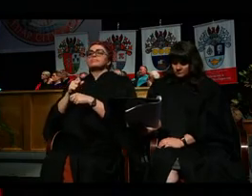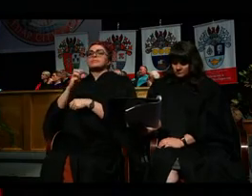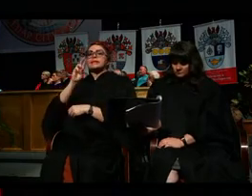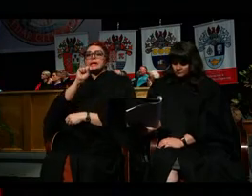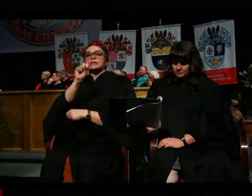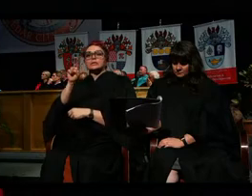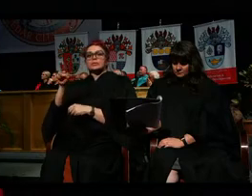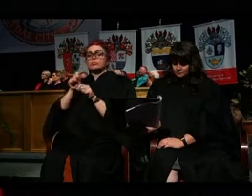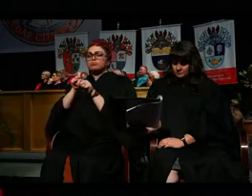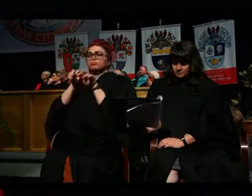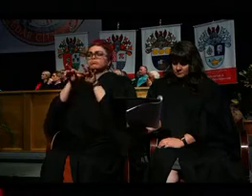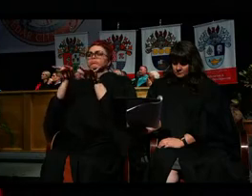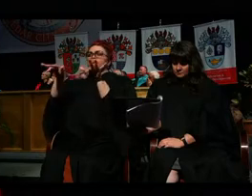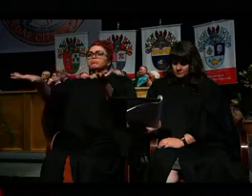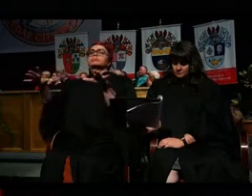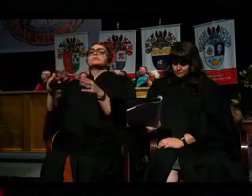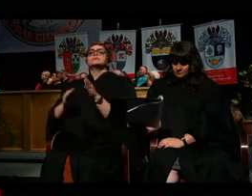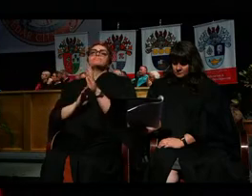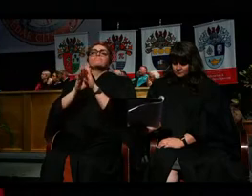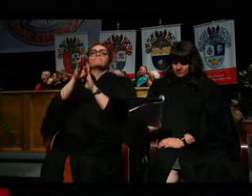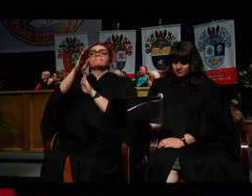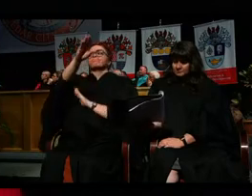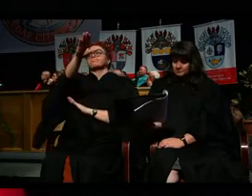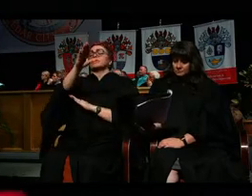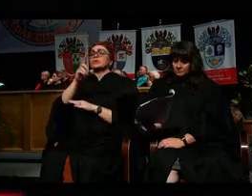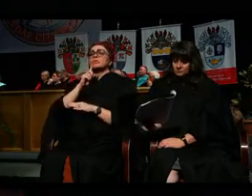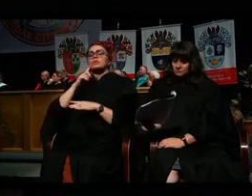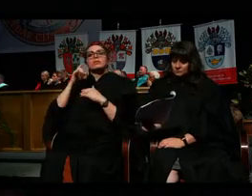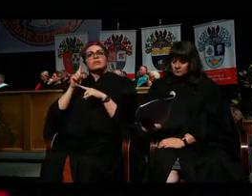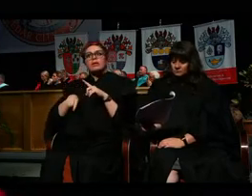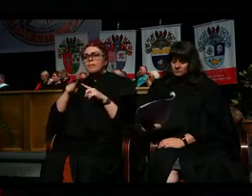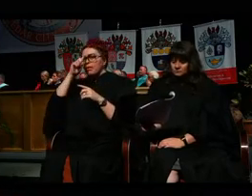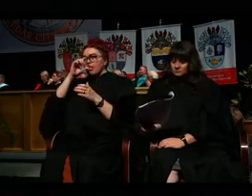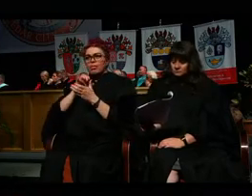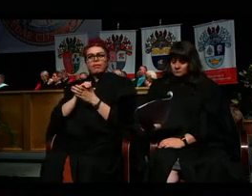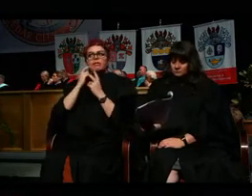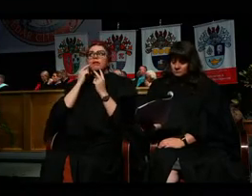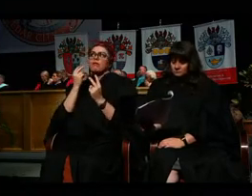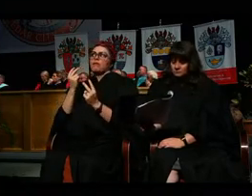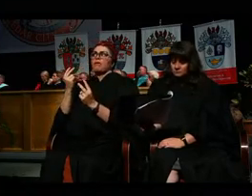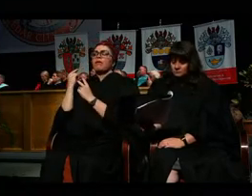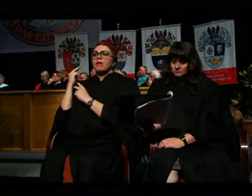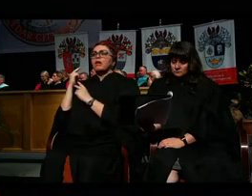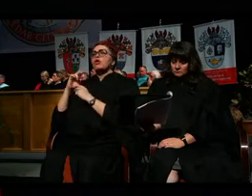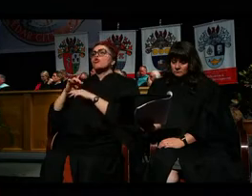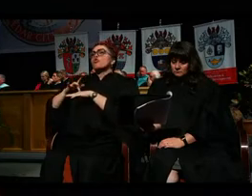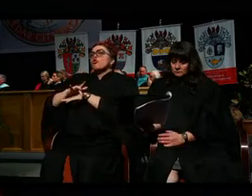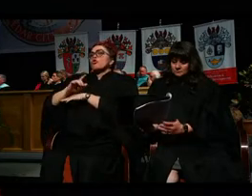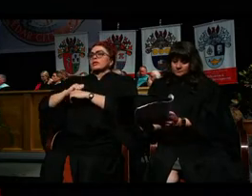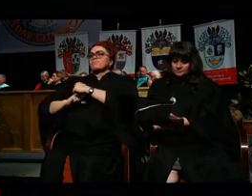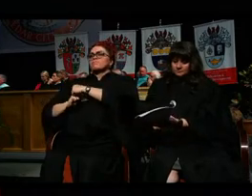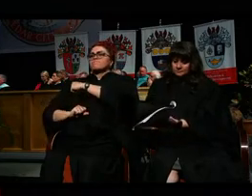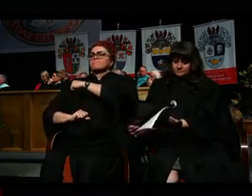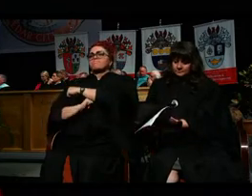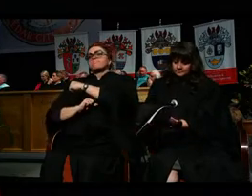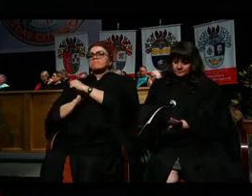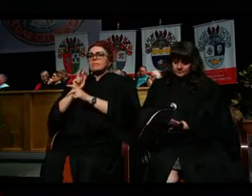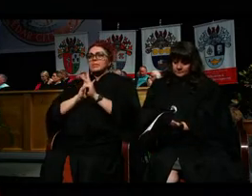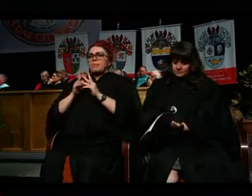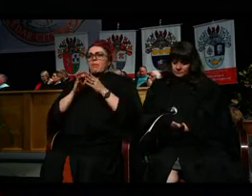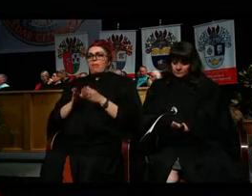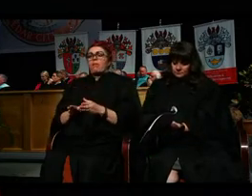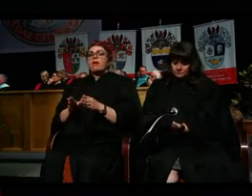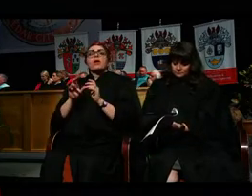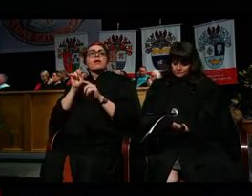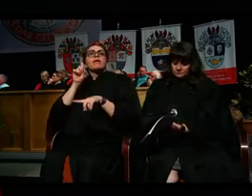today. It's almost unimaginable that our early founders could have envisioned what that fledgling school they established would